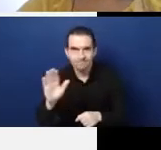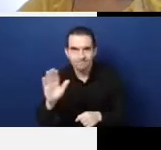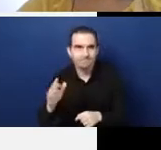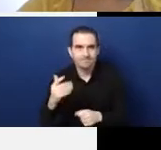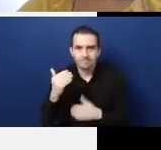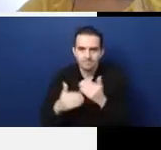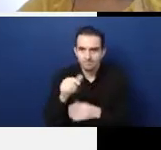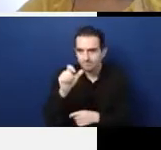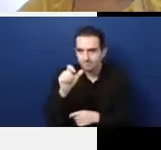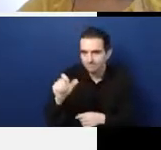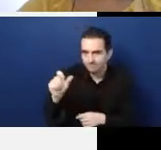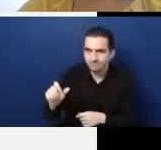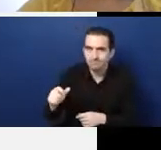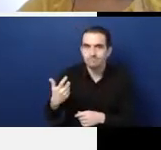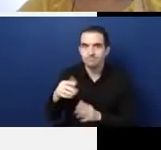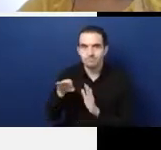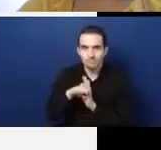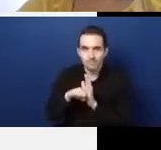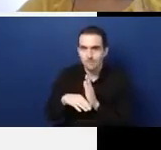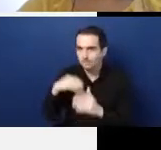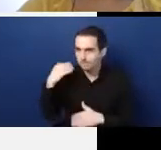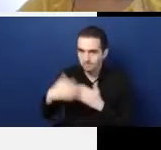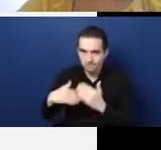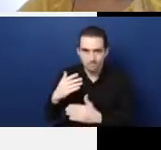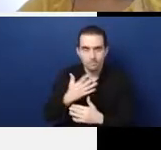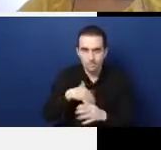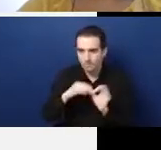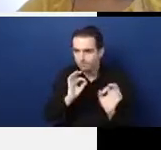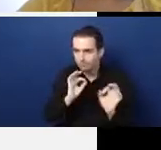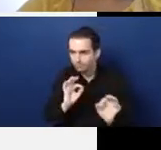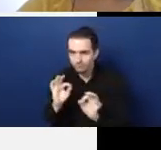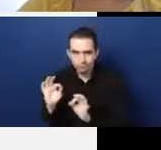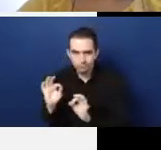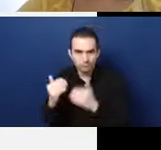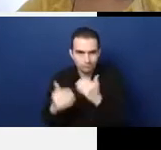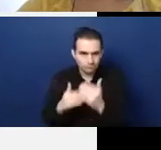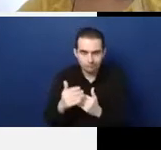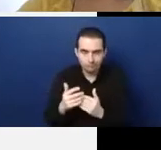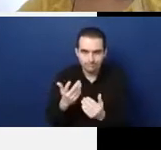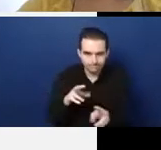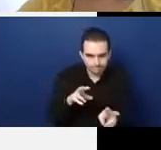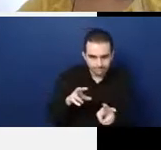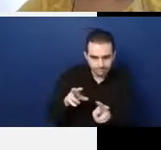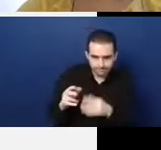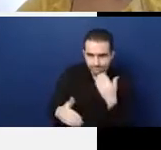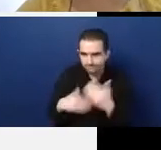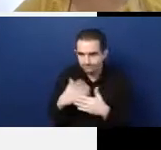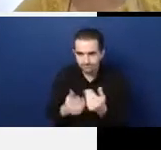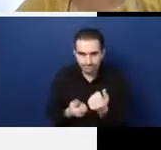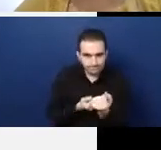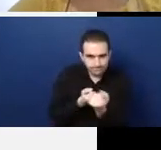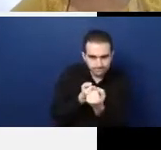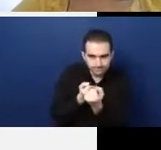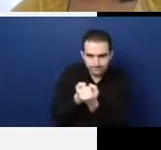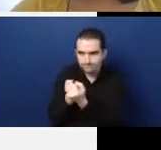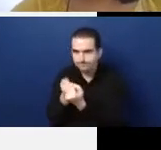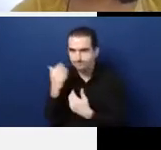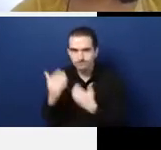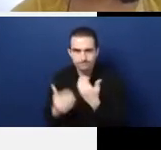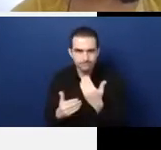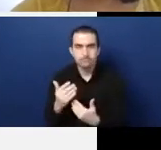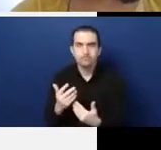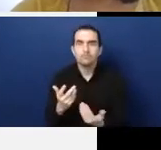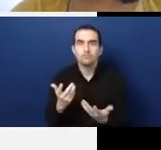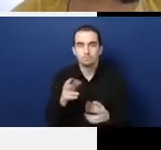do, we assess, we address, and we monitor the risk of harm, exploitation, or abuse facing people with